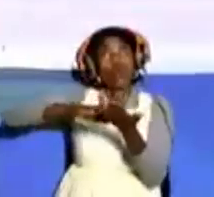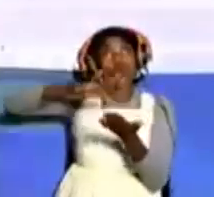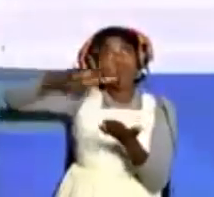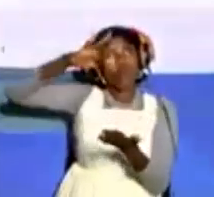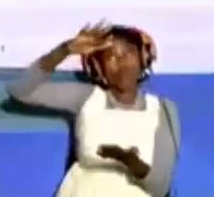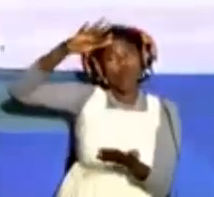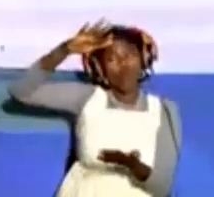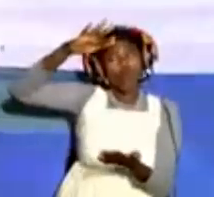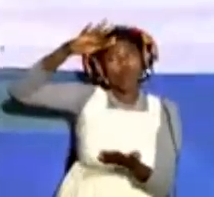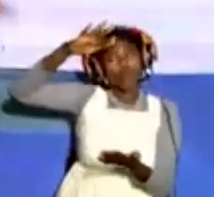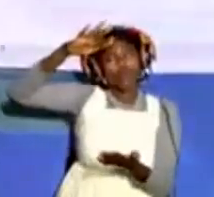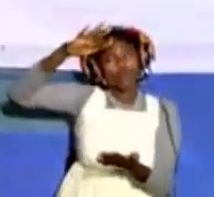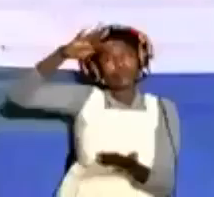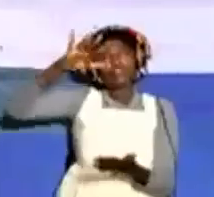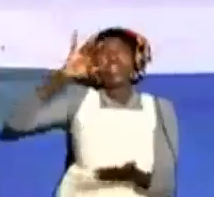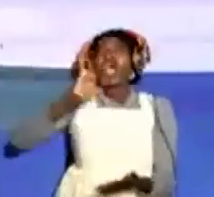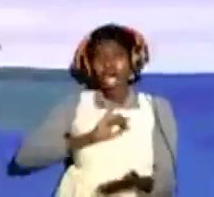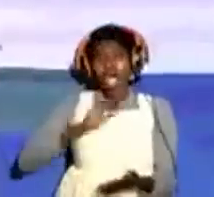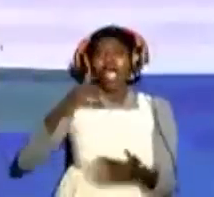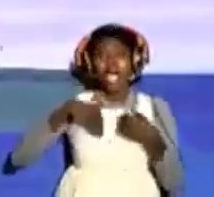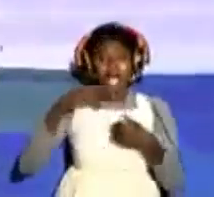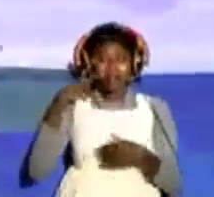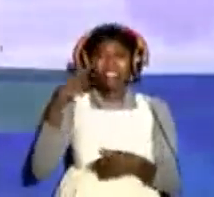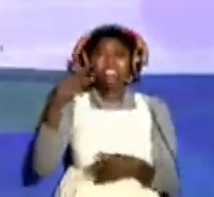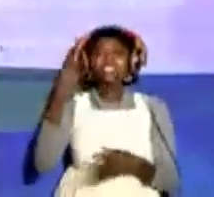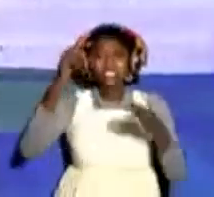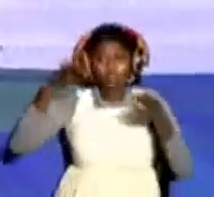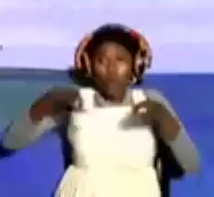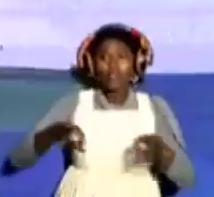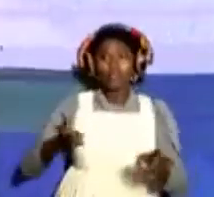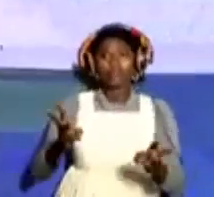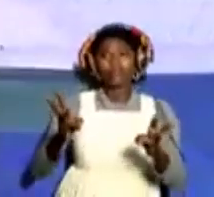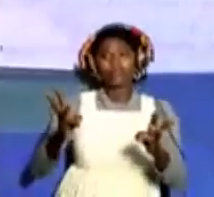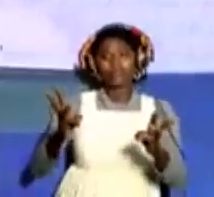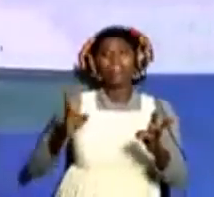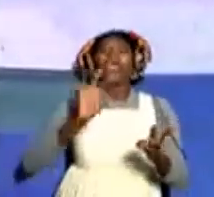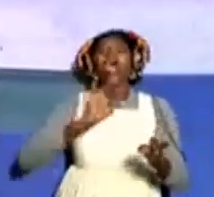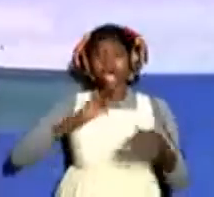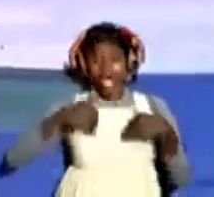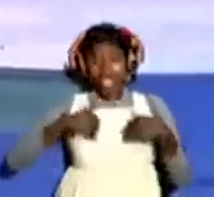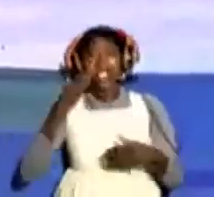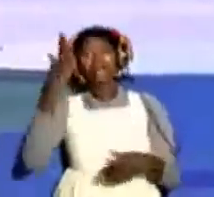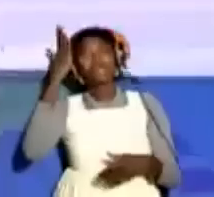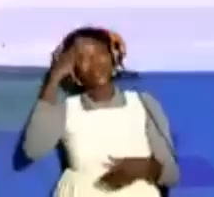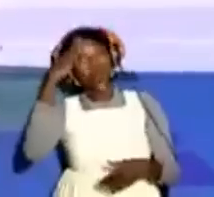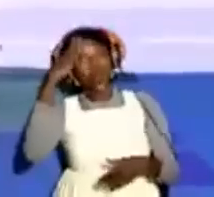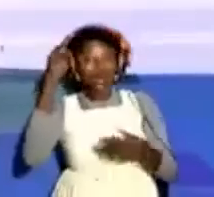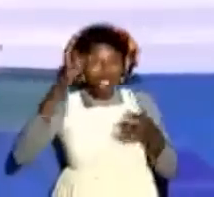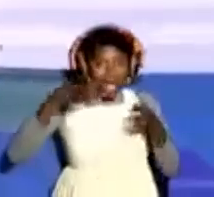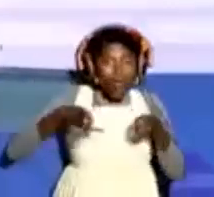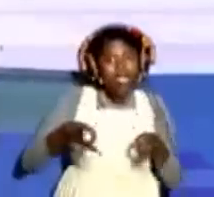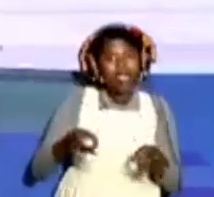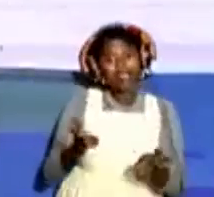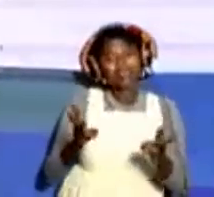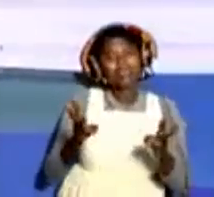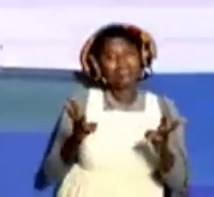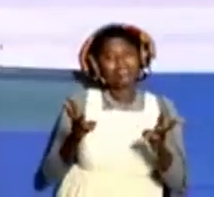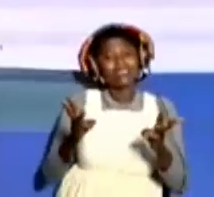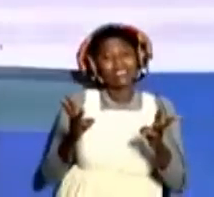ogo. Say, I have seen the way. I have known this way.